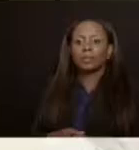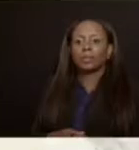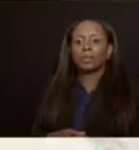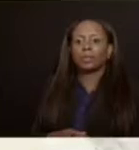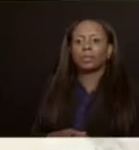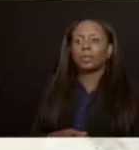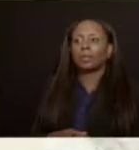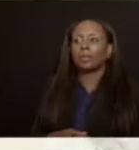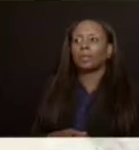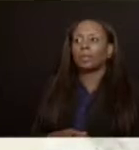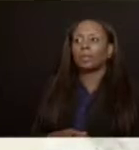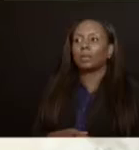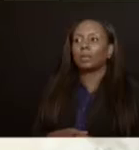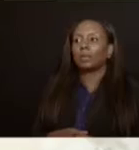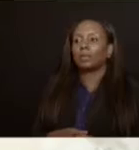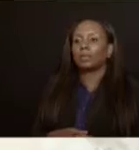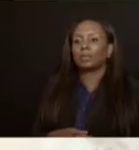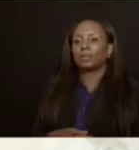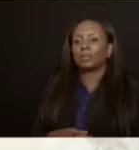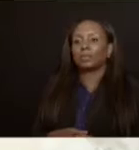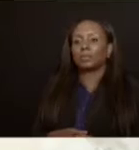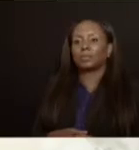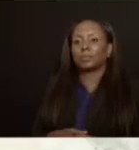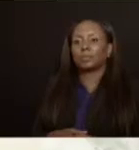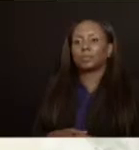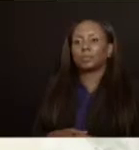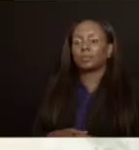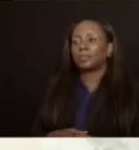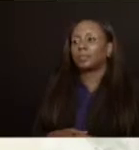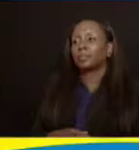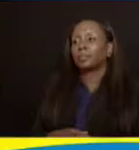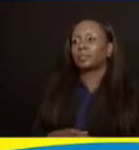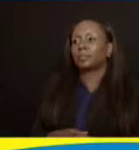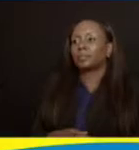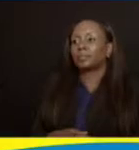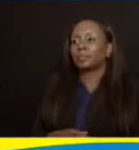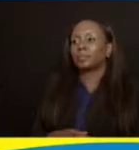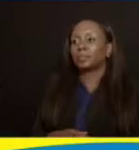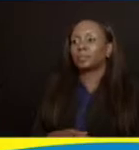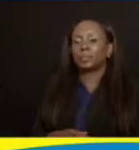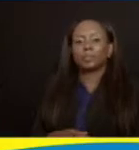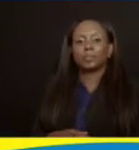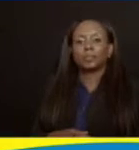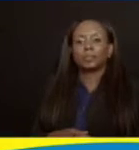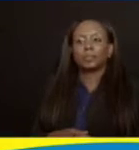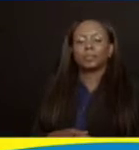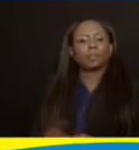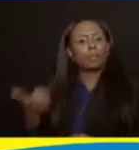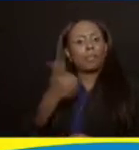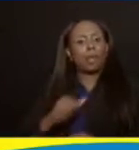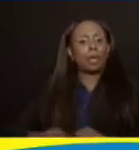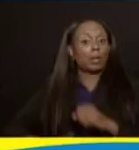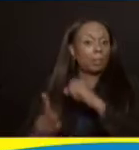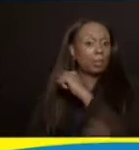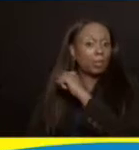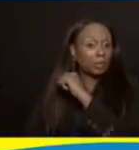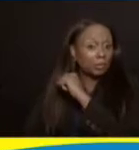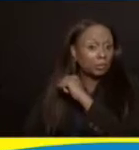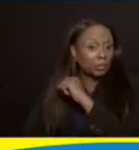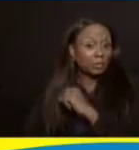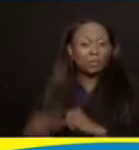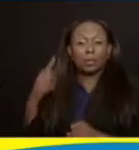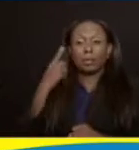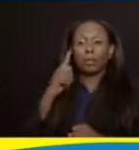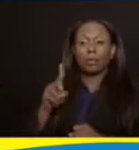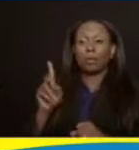We have time for just one more question. CBC. Just a question, is there any contemplation of penalties being associated with the safe